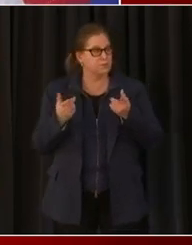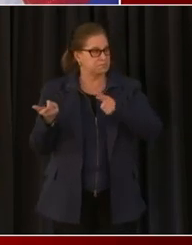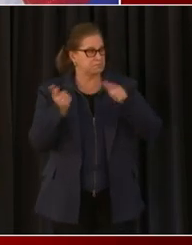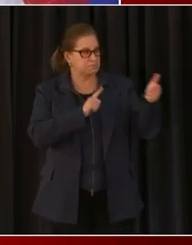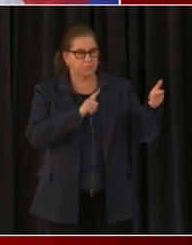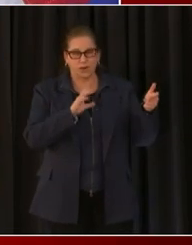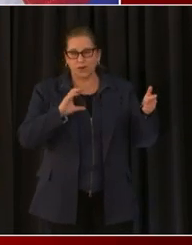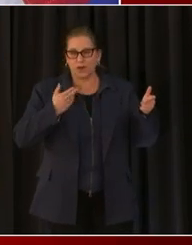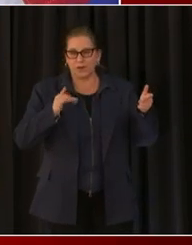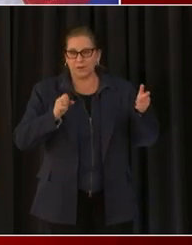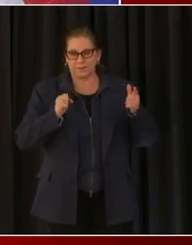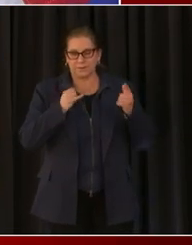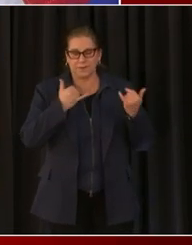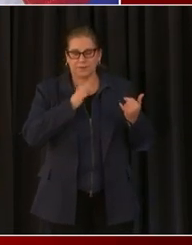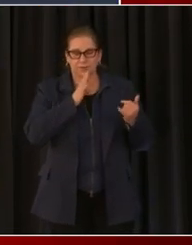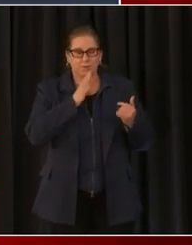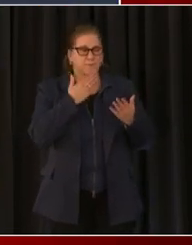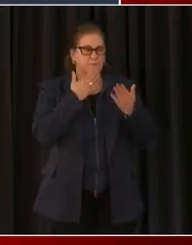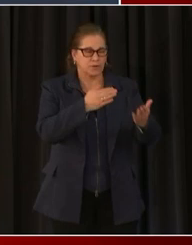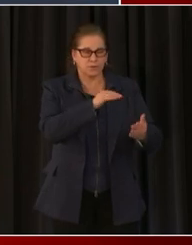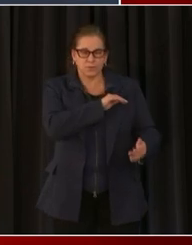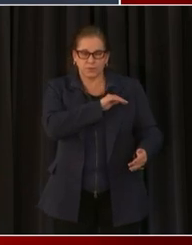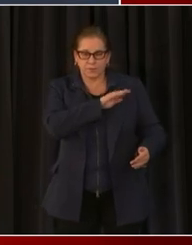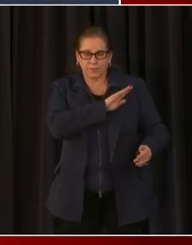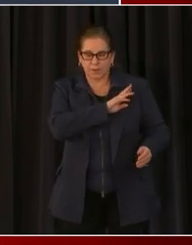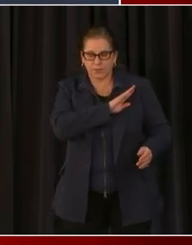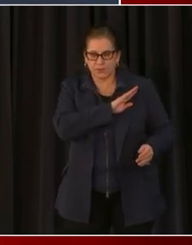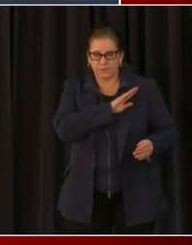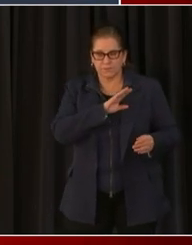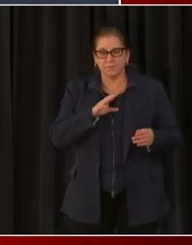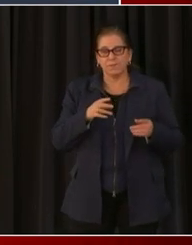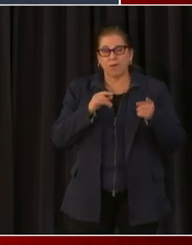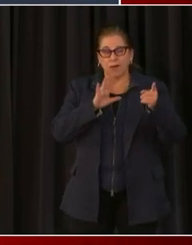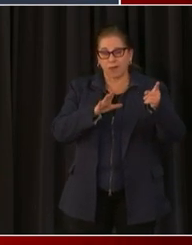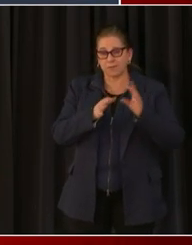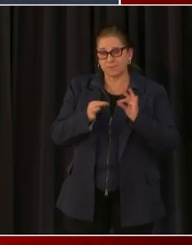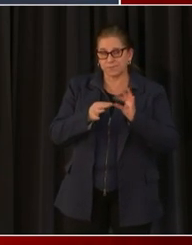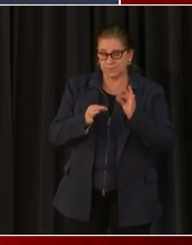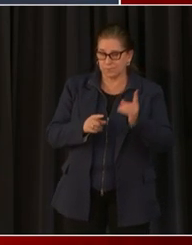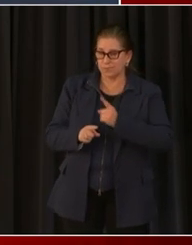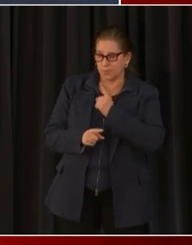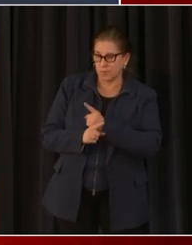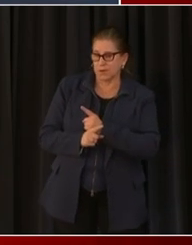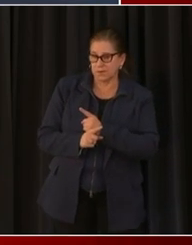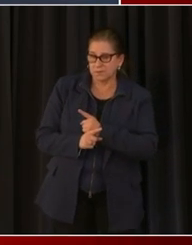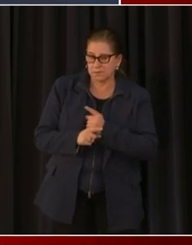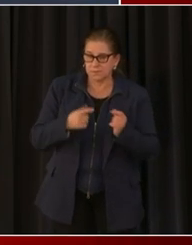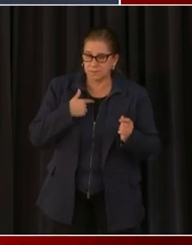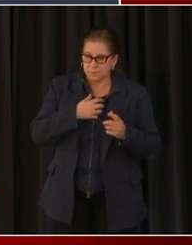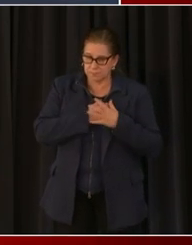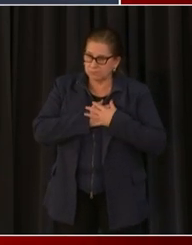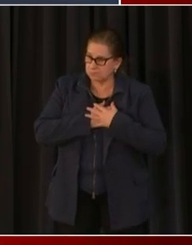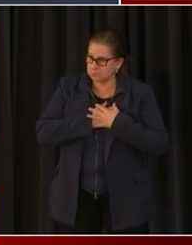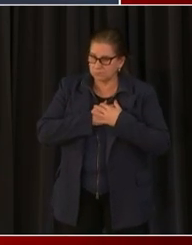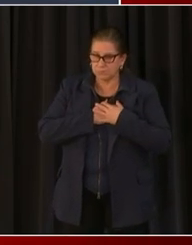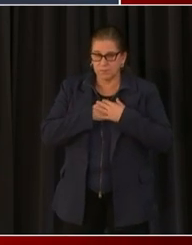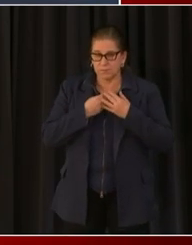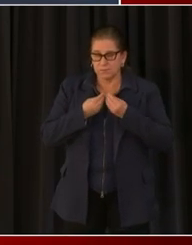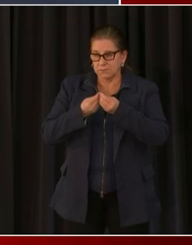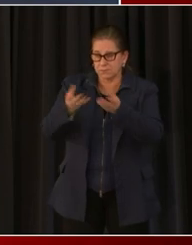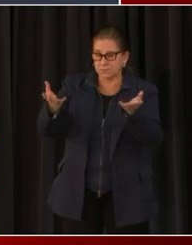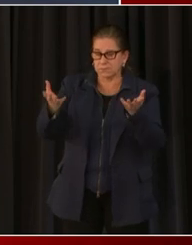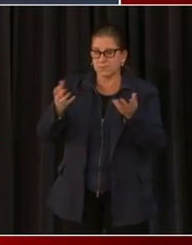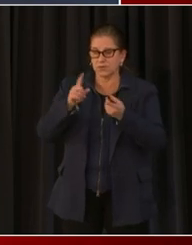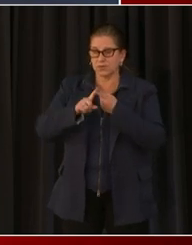Thank you, Mayor Bowser. And again, to echo the mayor's comments, certainly our hearts go out to